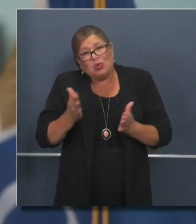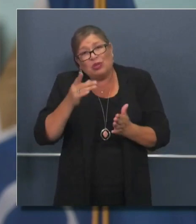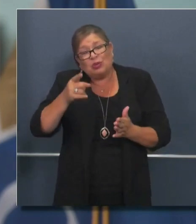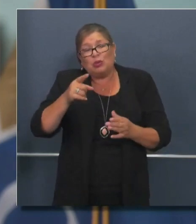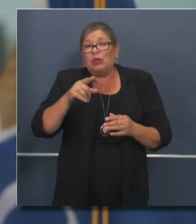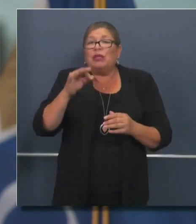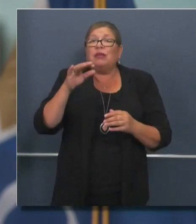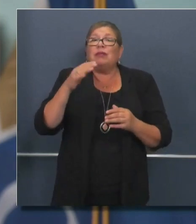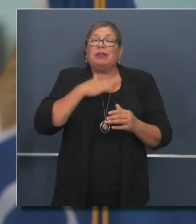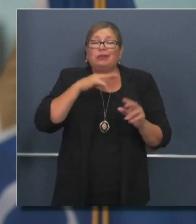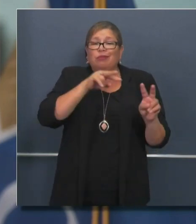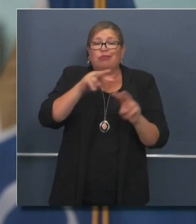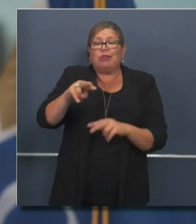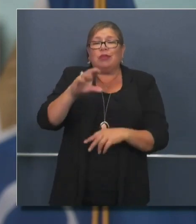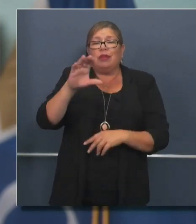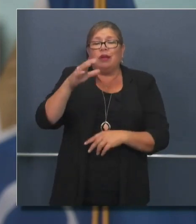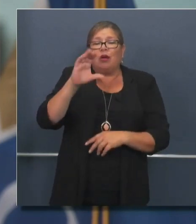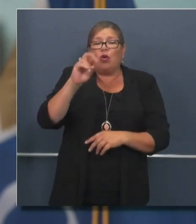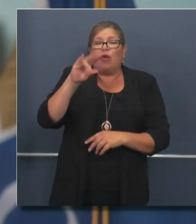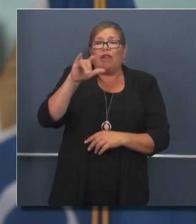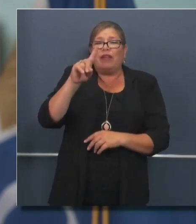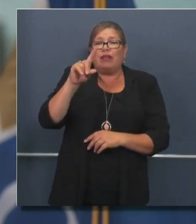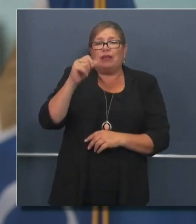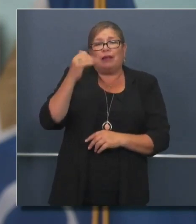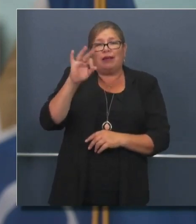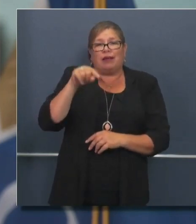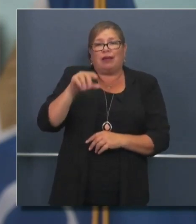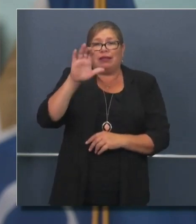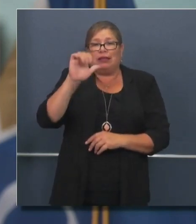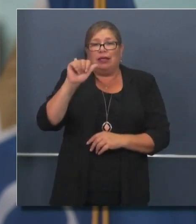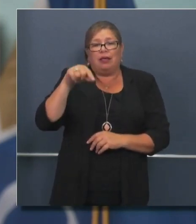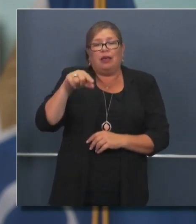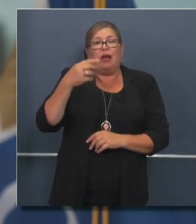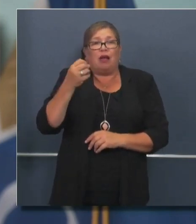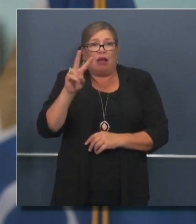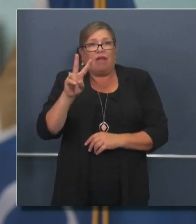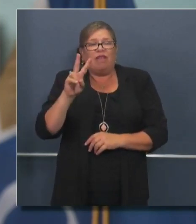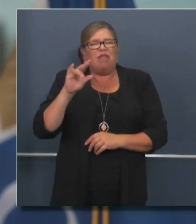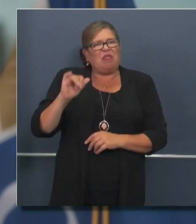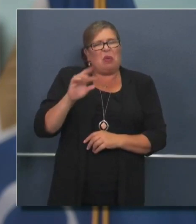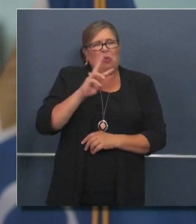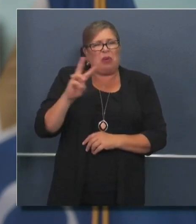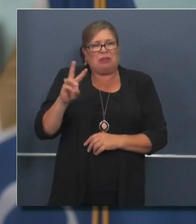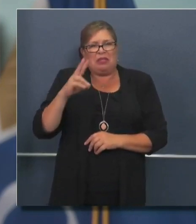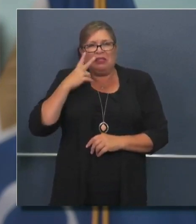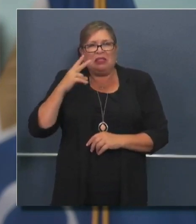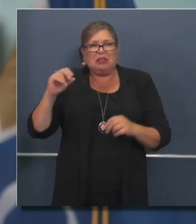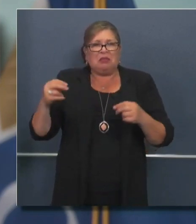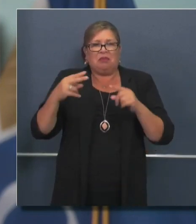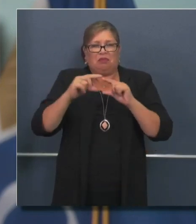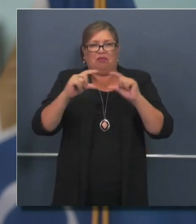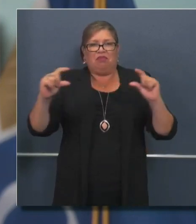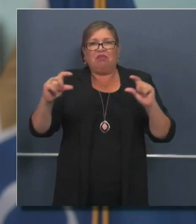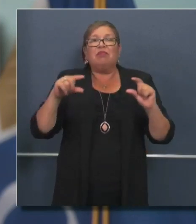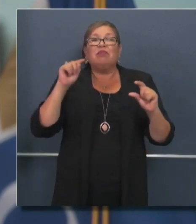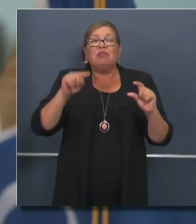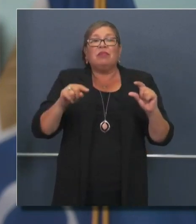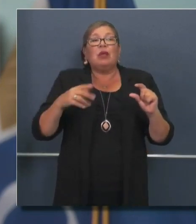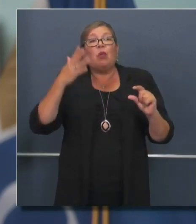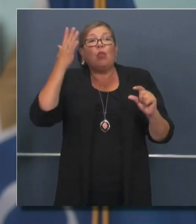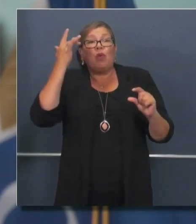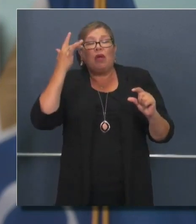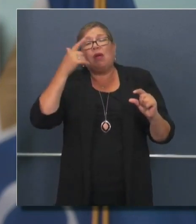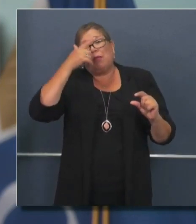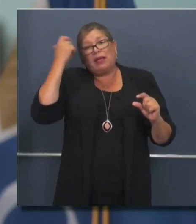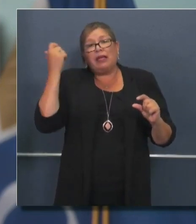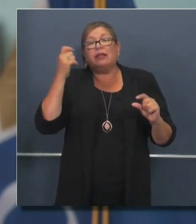to the covid19.ca.gov website, covid19.ca.gov website you see up there on a monitor, because on that